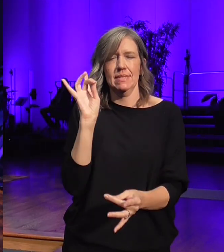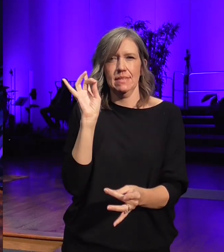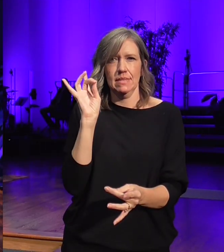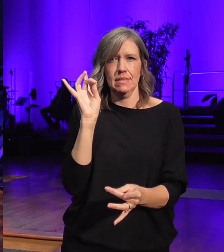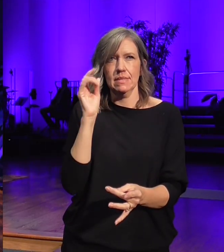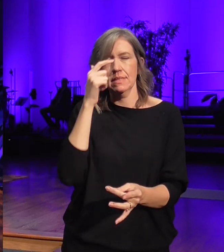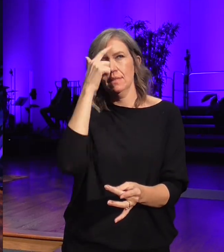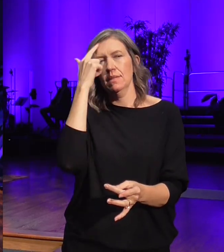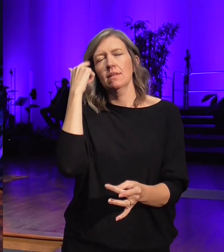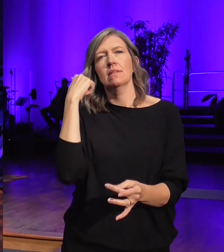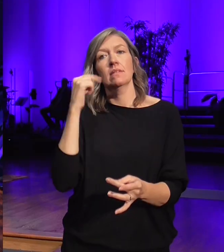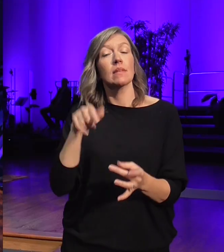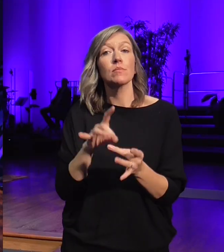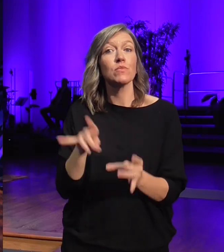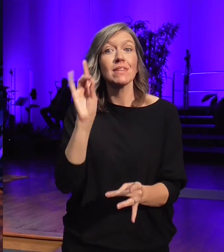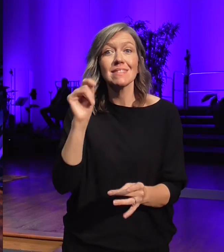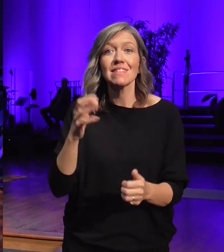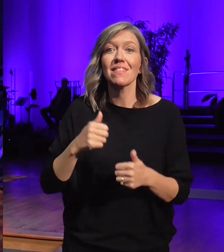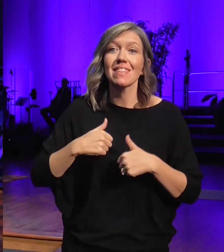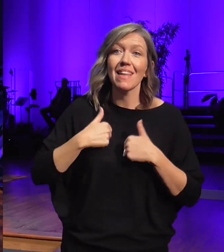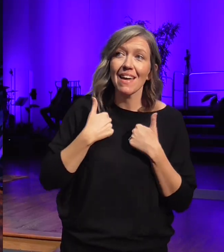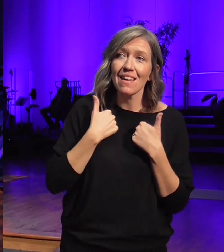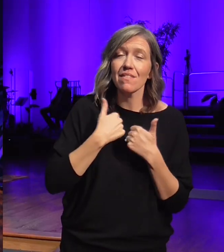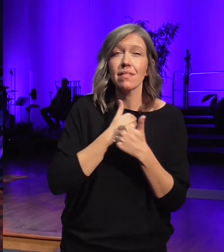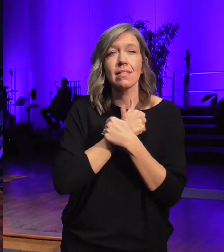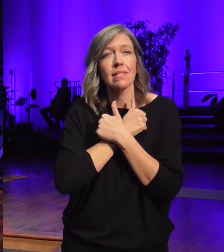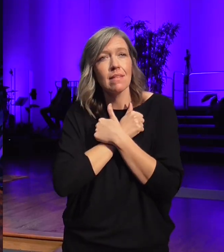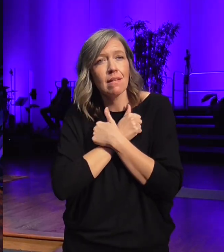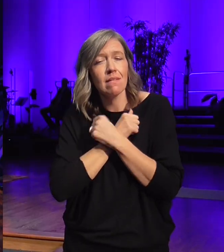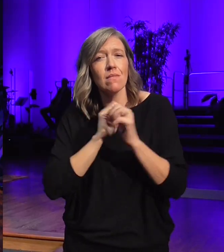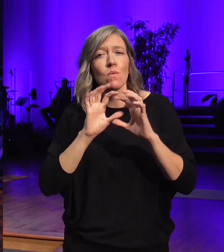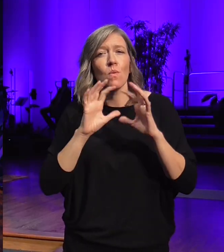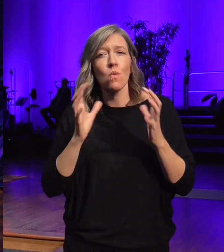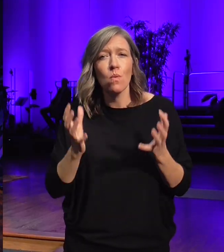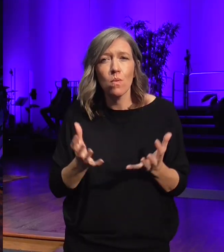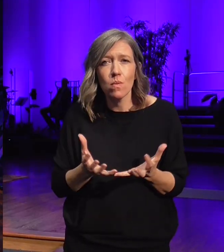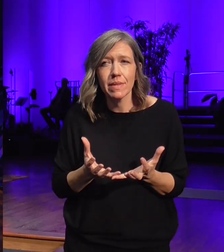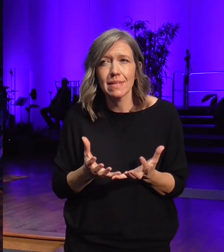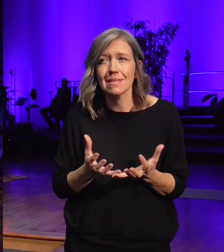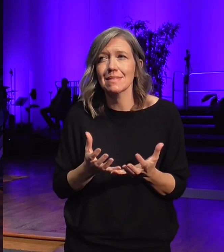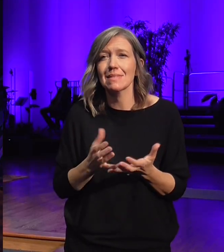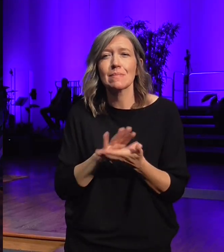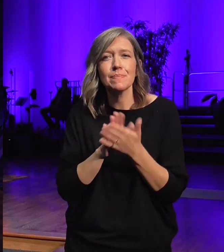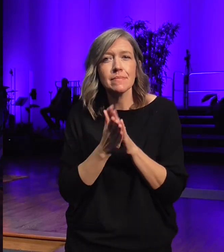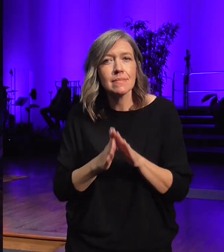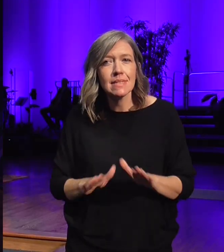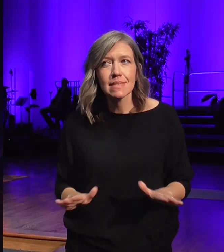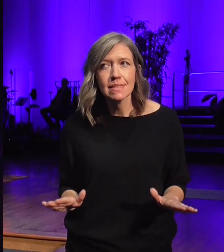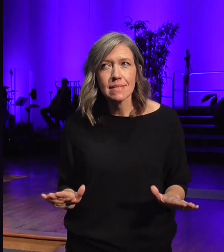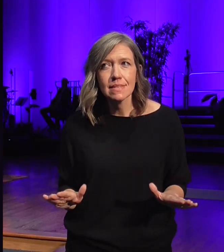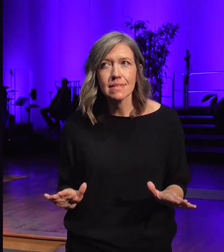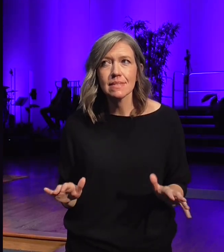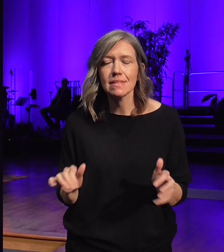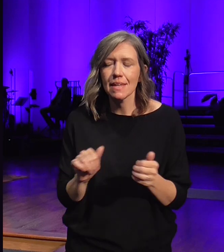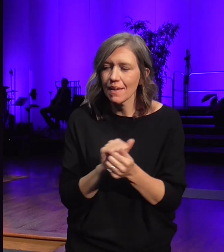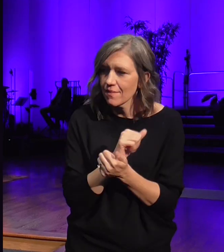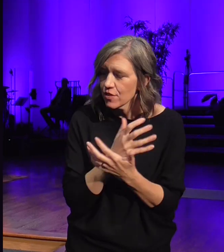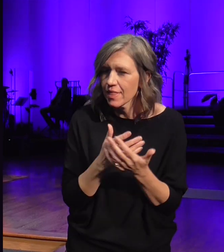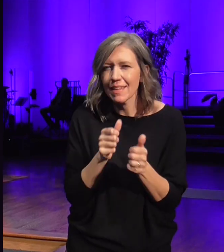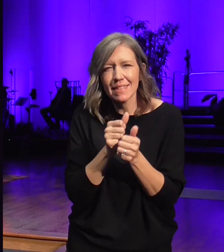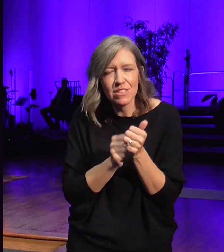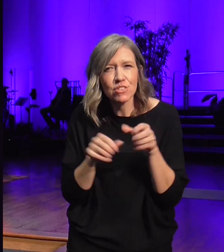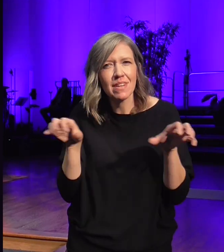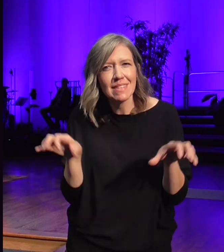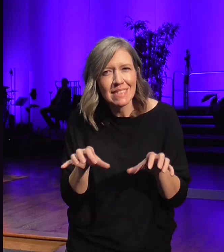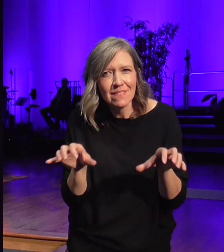The presence that is life and love and wholeness and peace. That is everything and every activity. That is